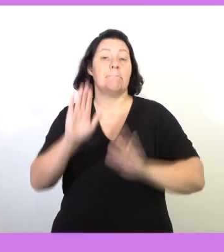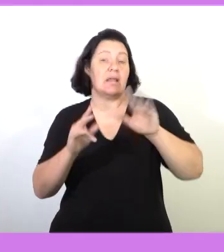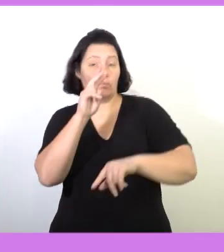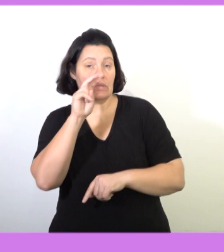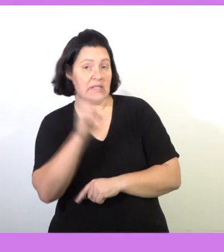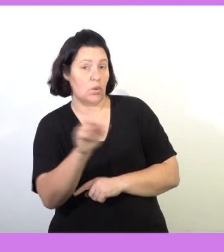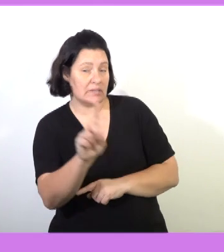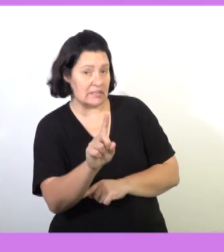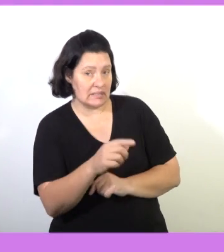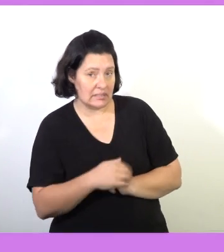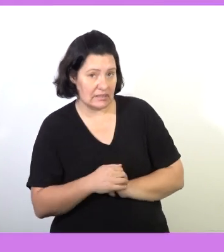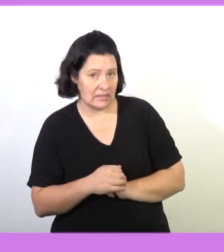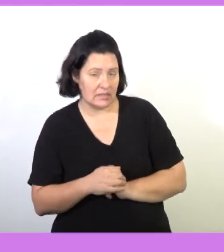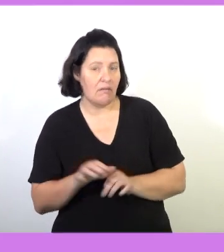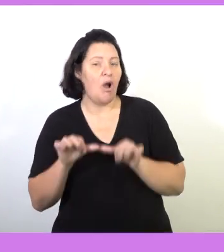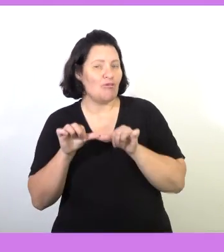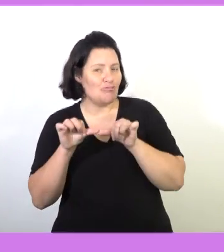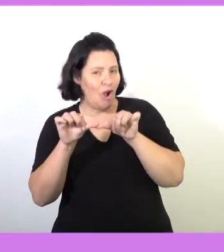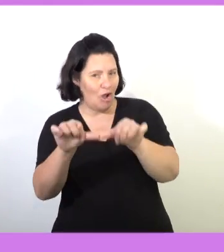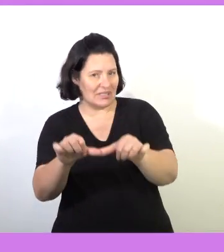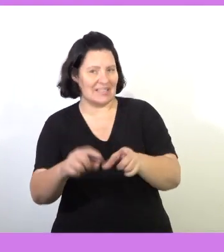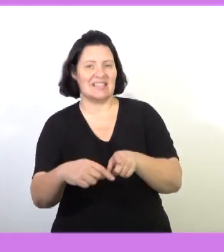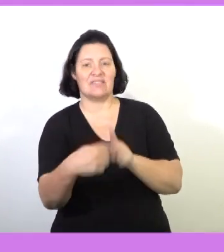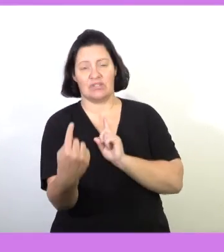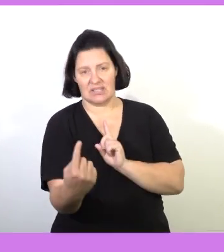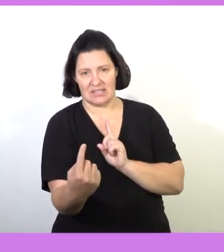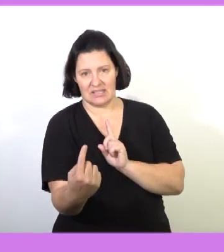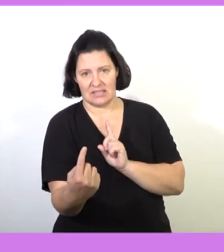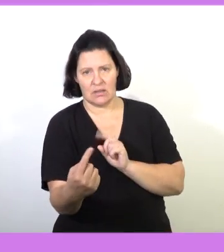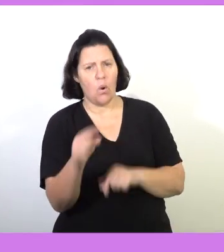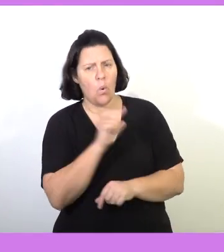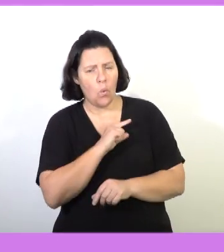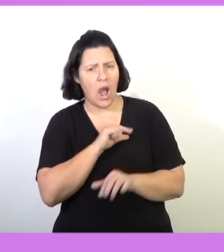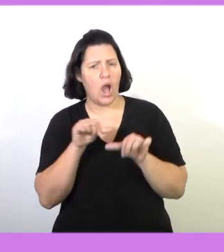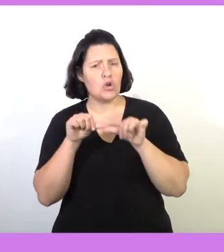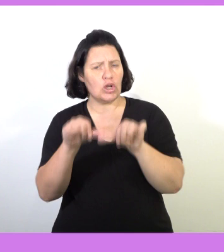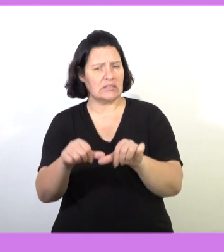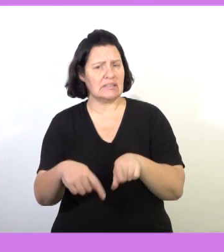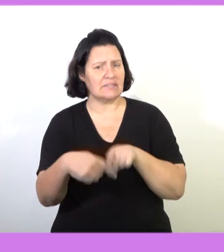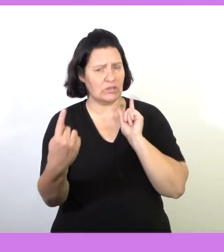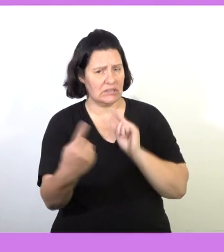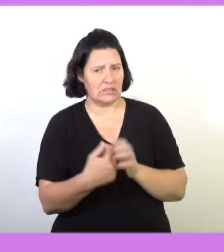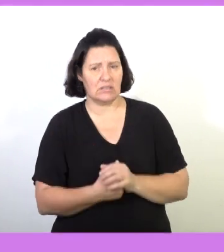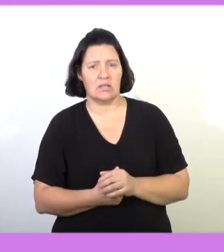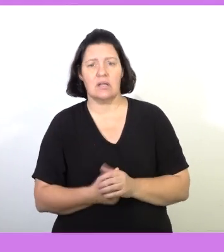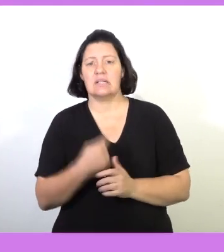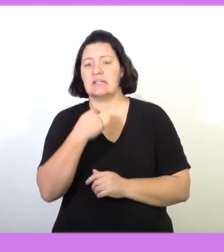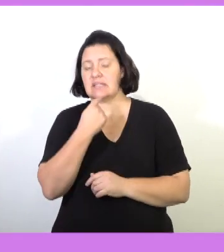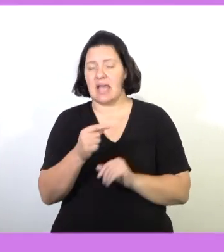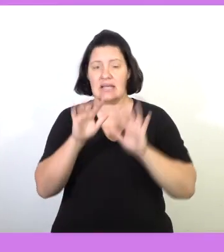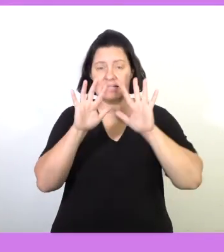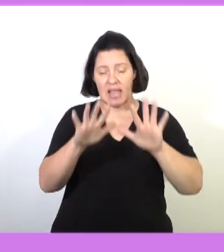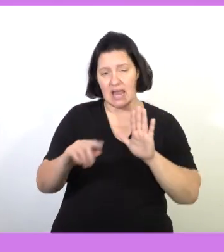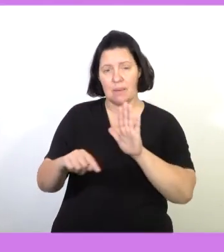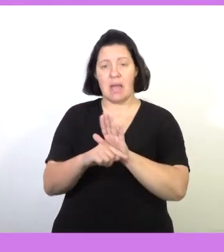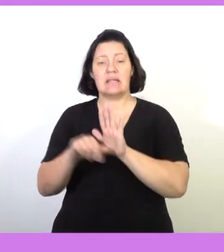the pattern that we see there is that constant difference. What makes it to be a constant difference? If we say